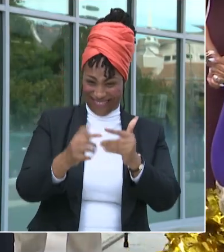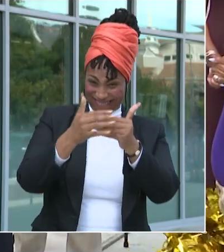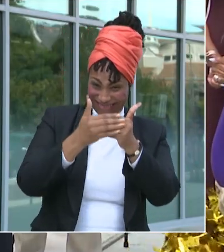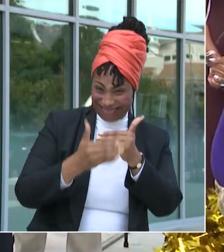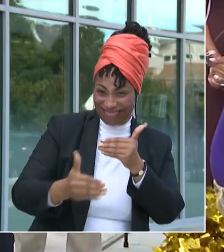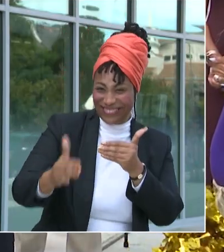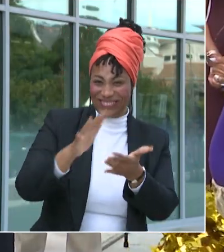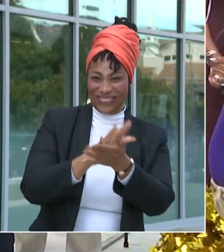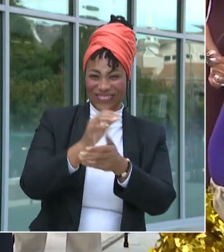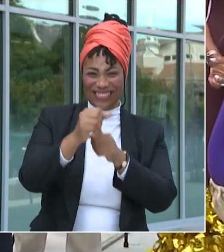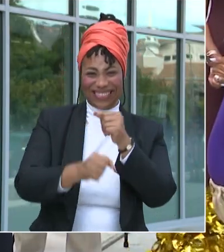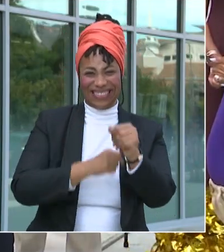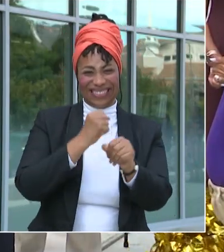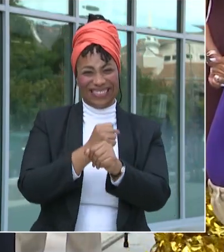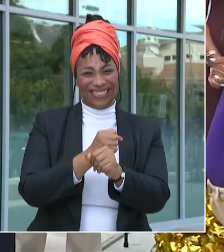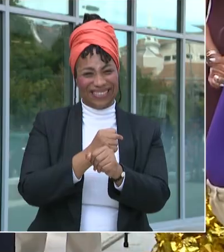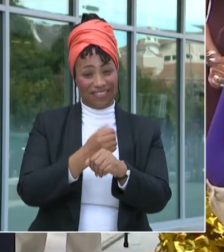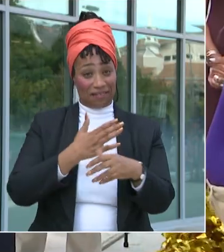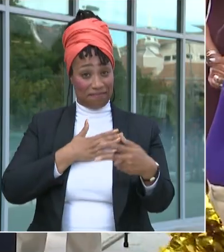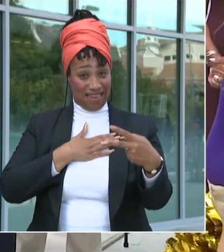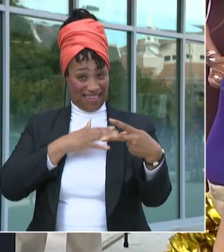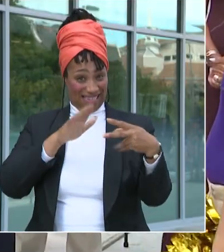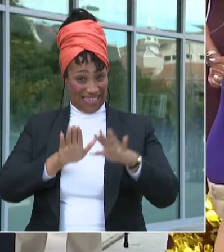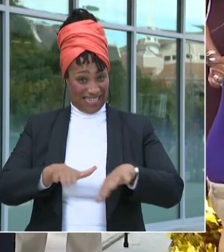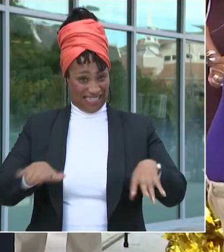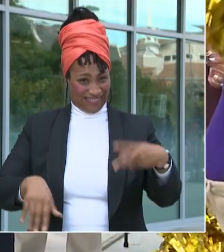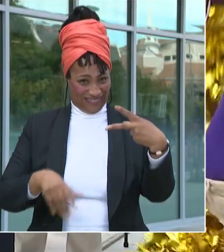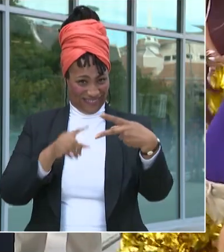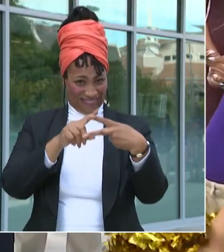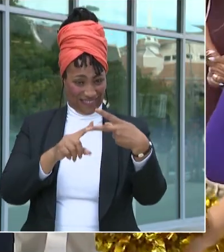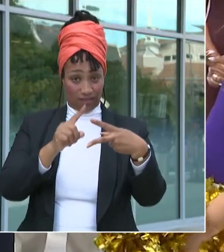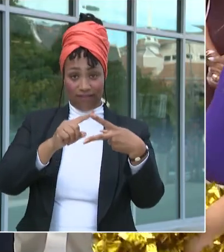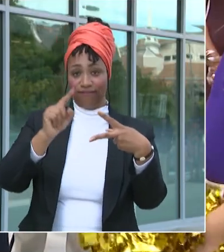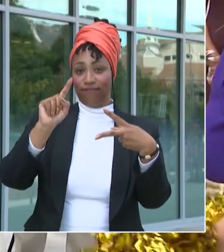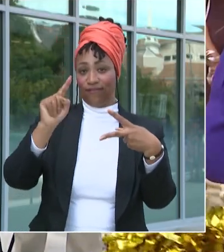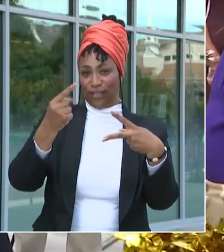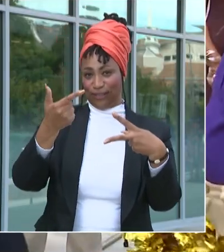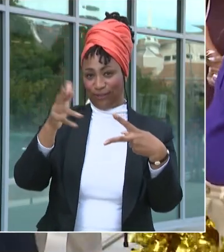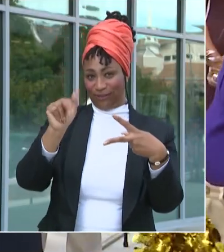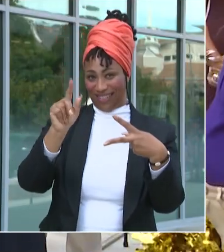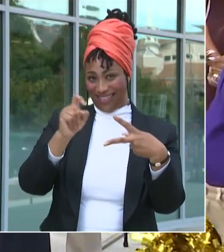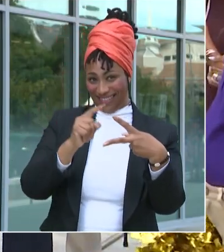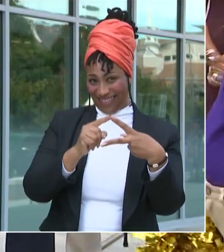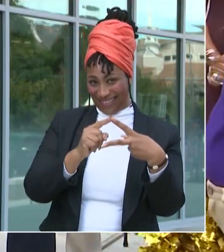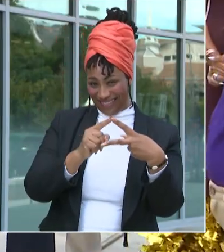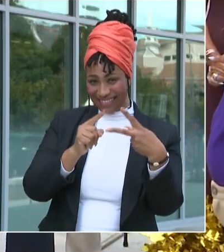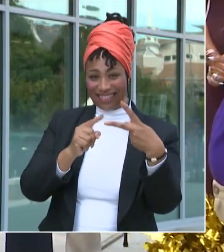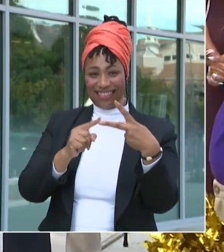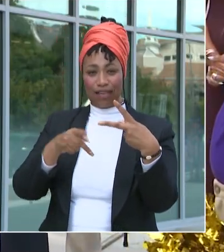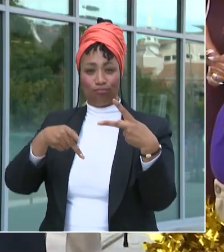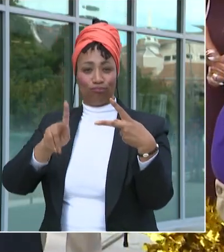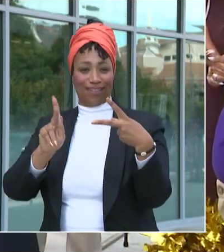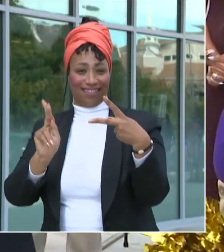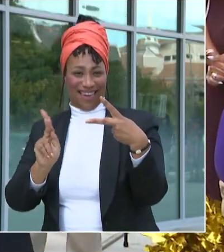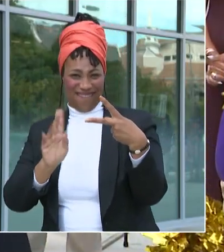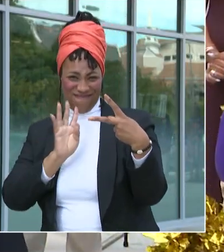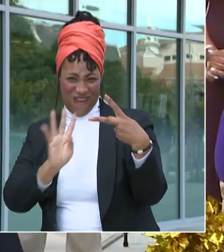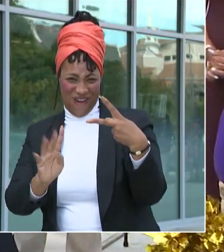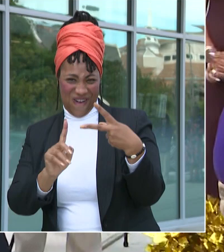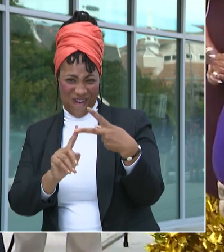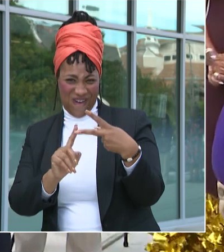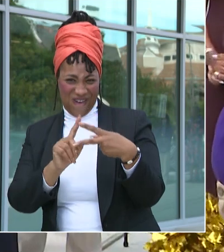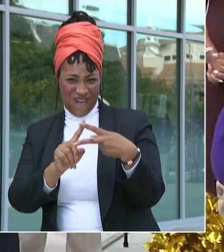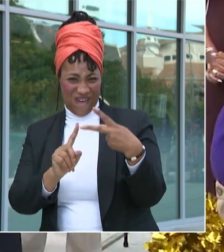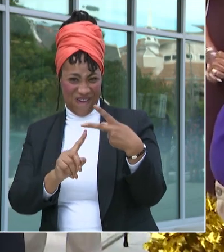pre-K 4. So today was the first day for pre-K 4. She was excited. She had her outfit laid out last night. And